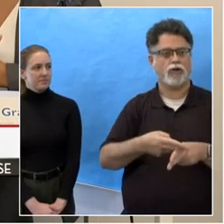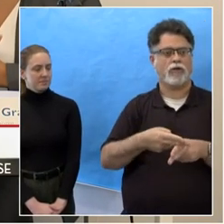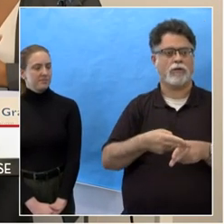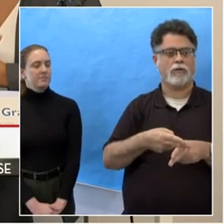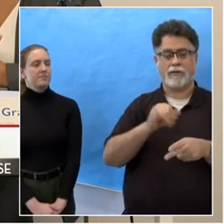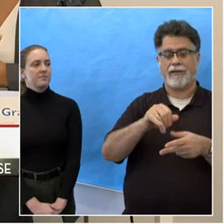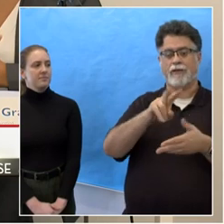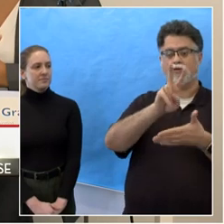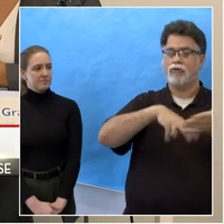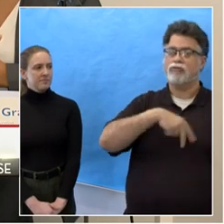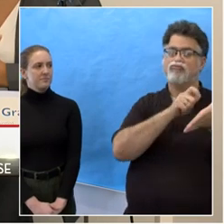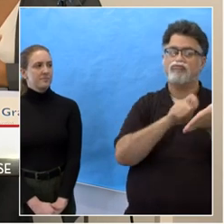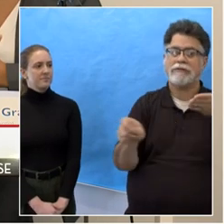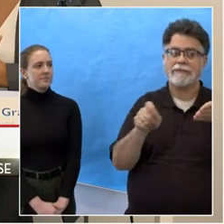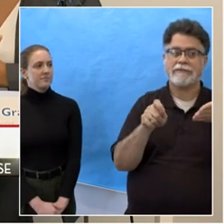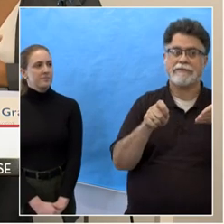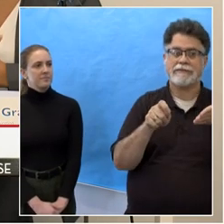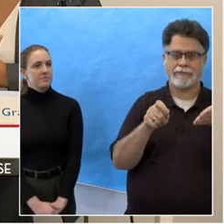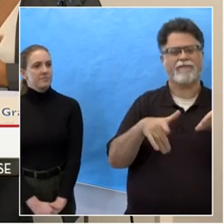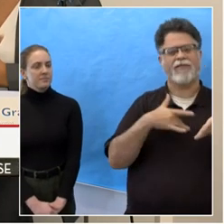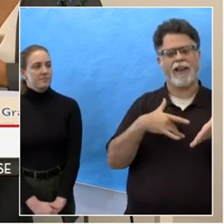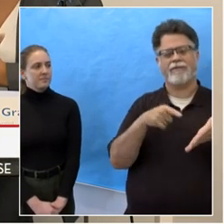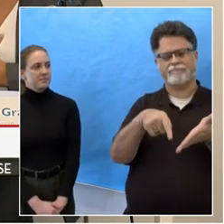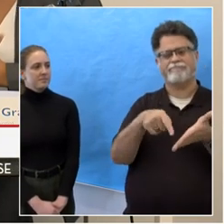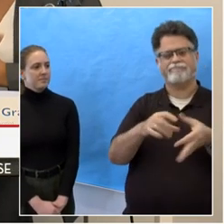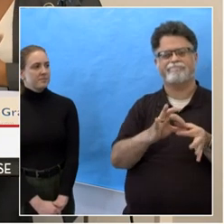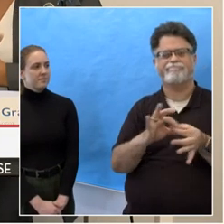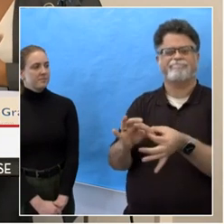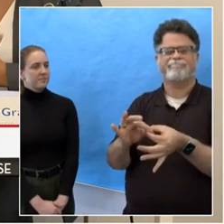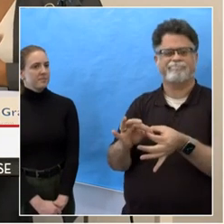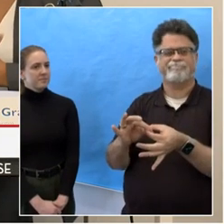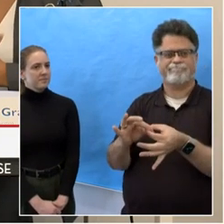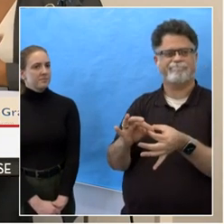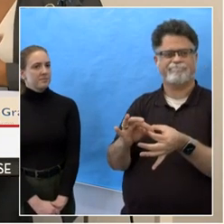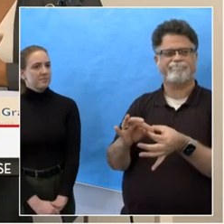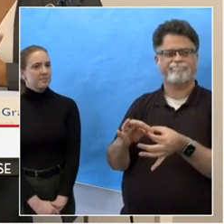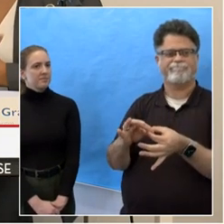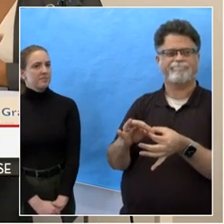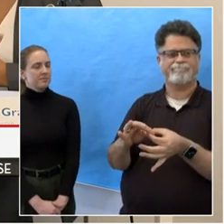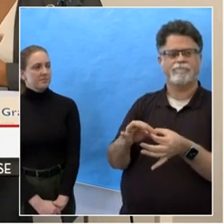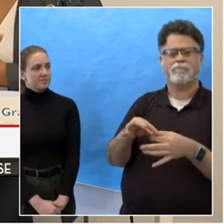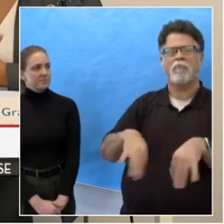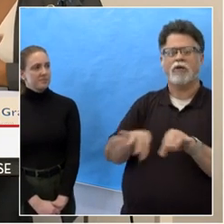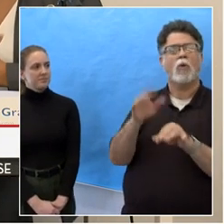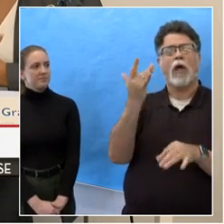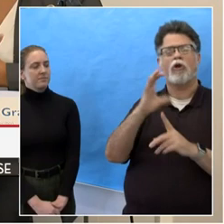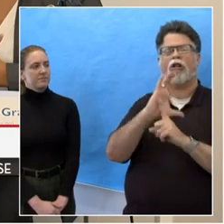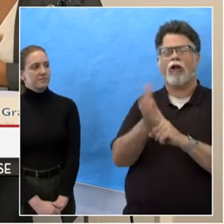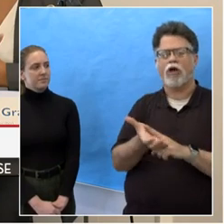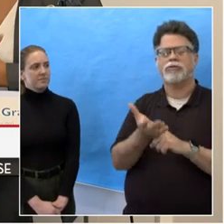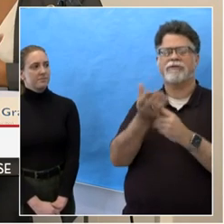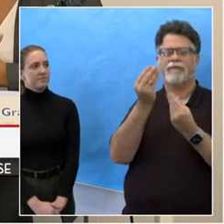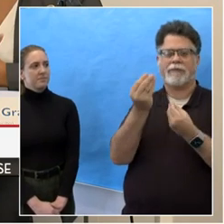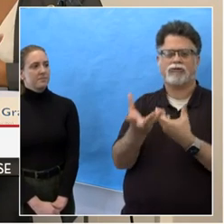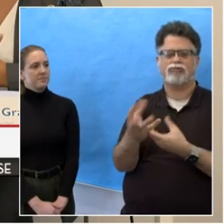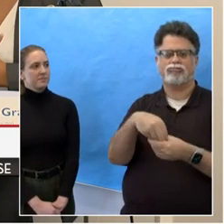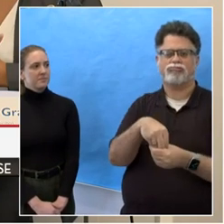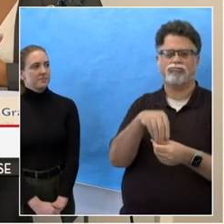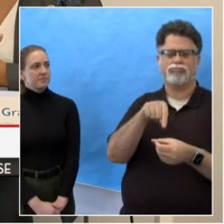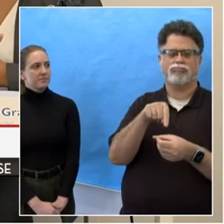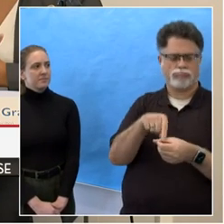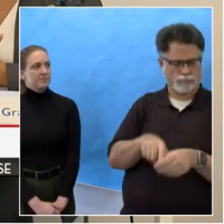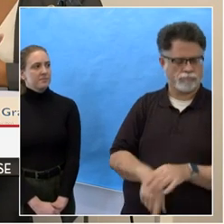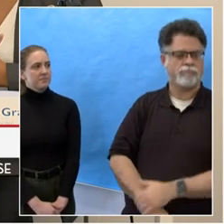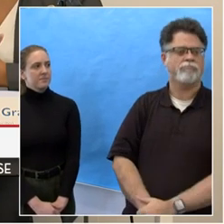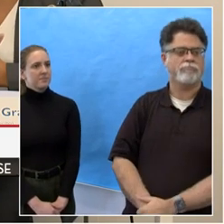connected to school. And there's a strong sense of identity. And for me, I think about the DC Public